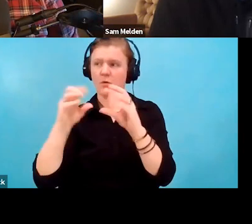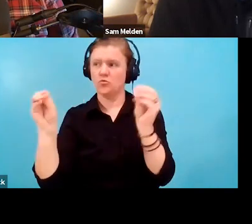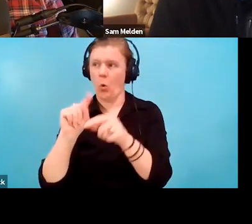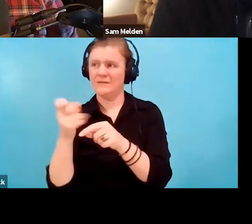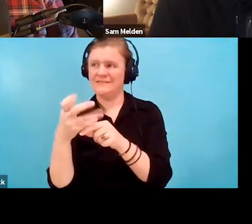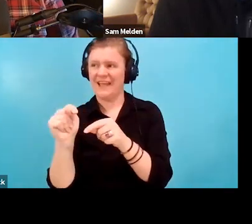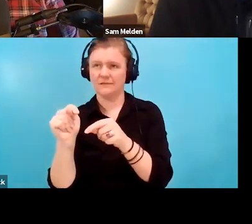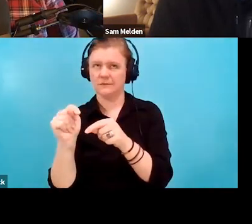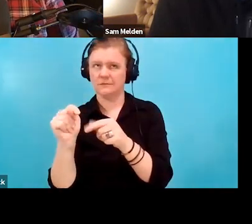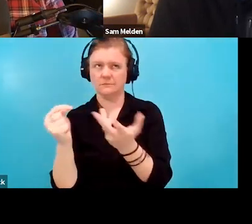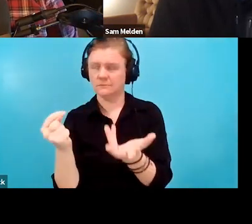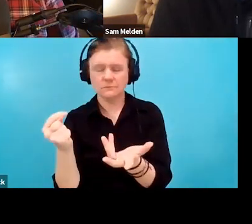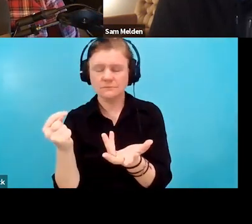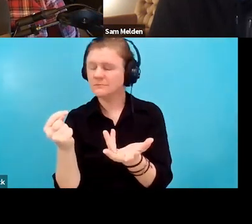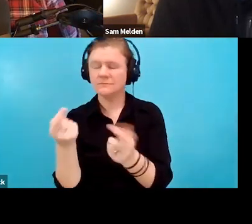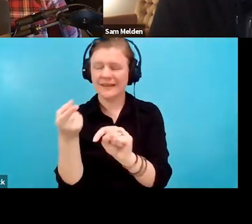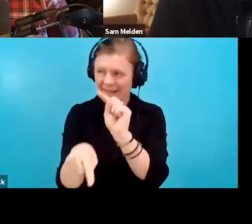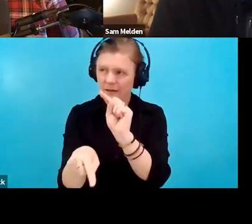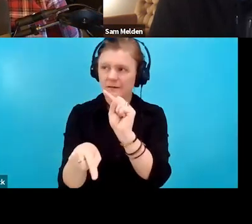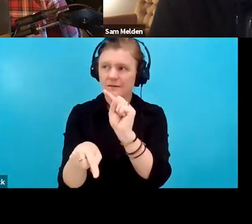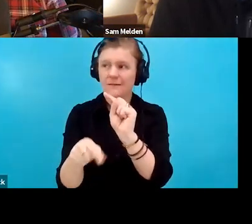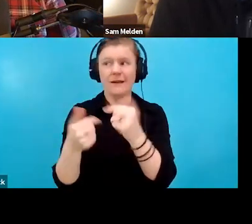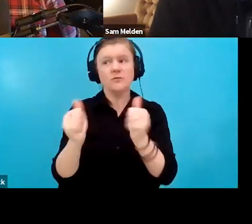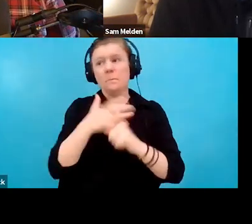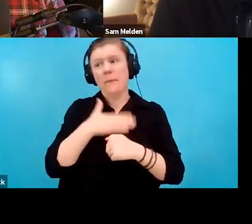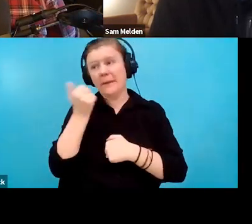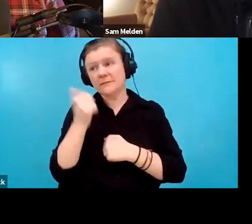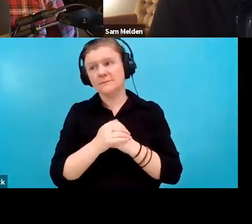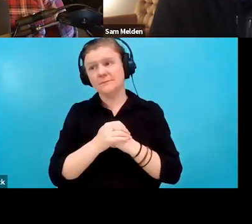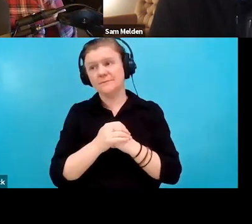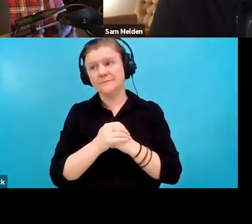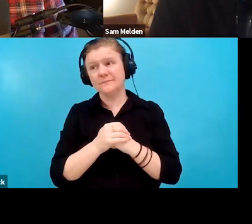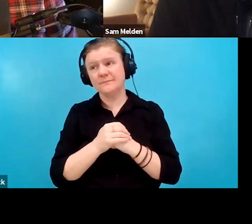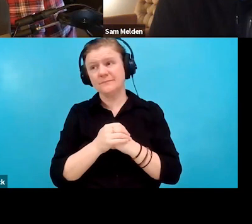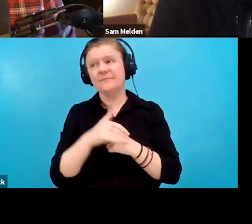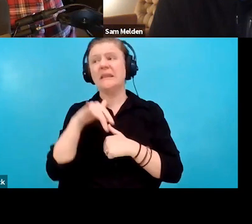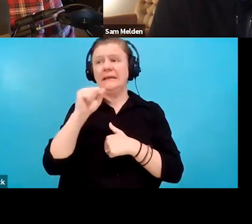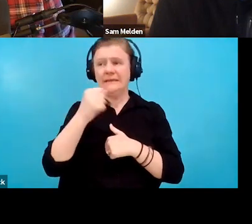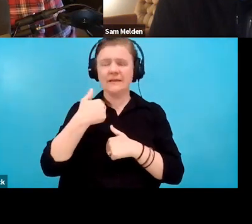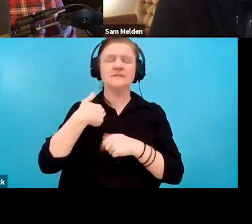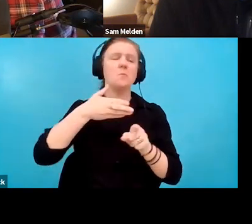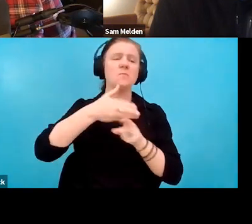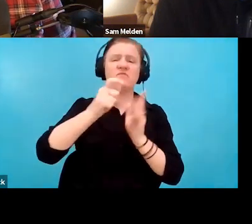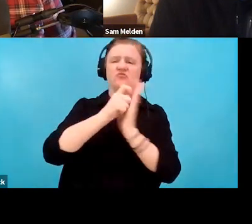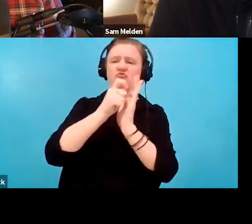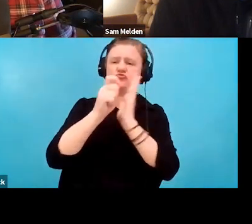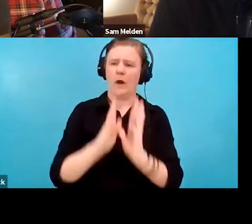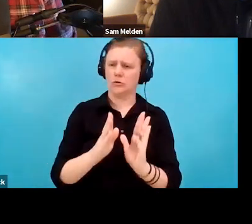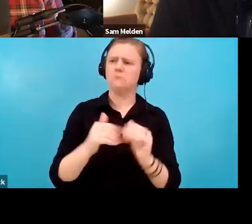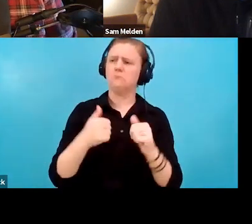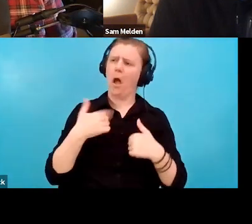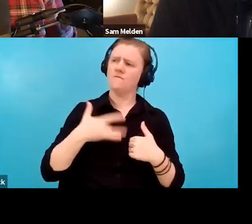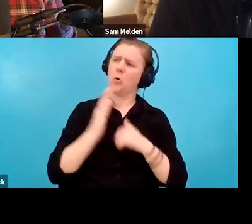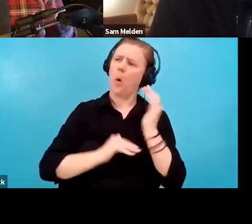time I post, I give it a shot. And I guess what I'd say is, yeah, I'm a professional writer, right? So I feel comfortable writing these things.